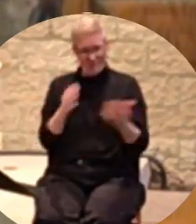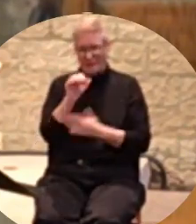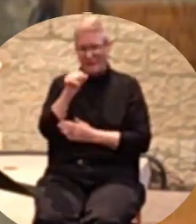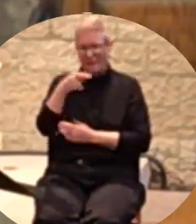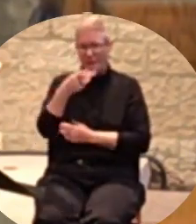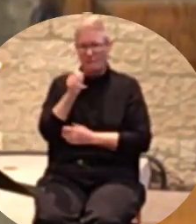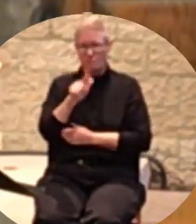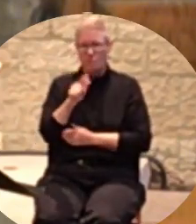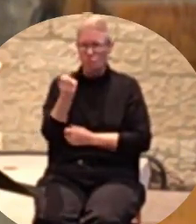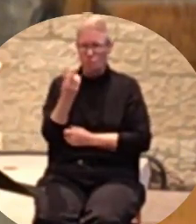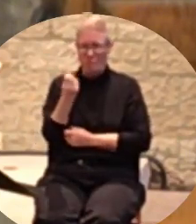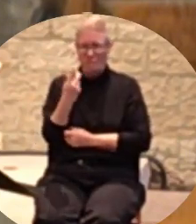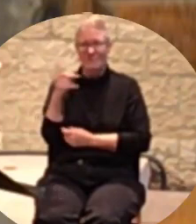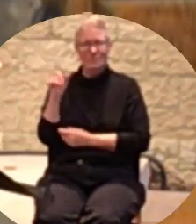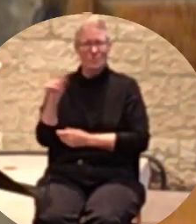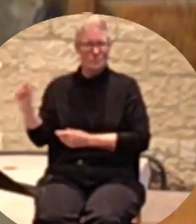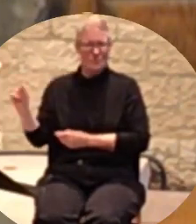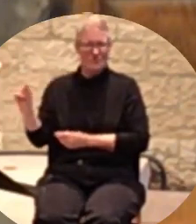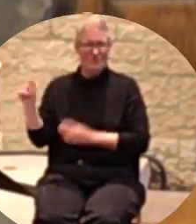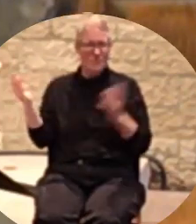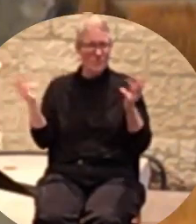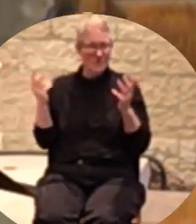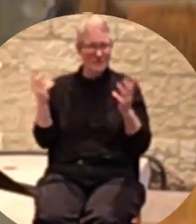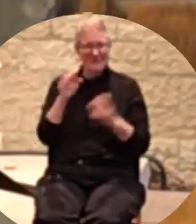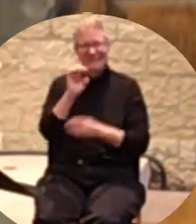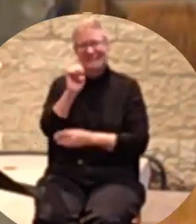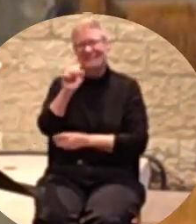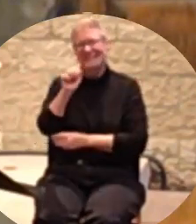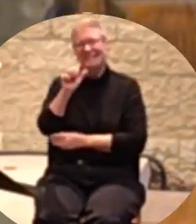April 12th, 2020, is Easter.